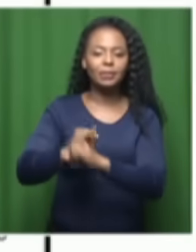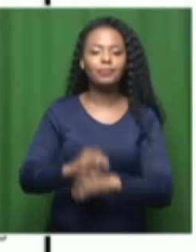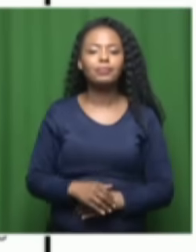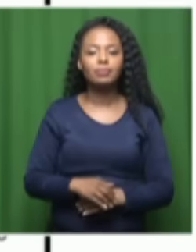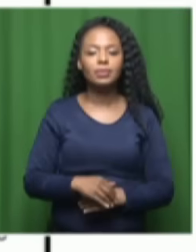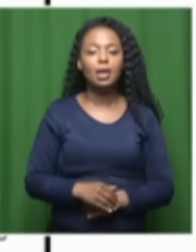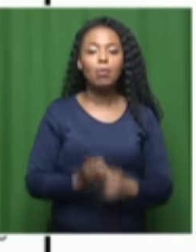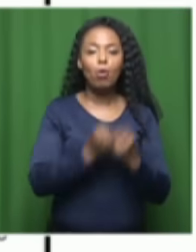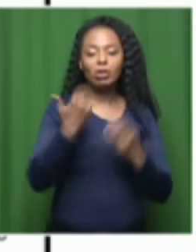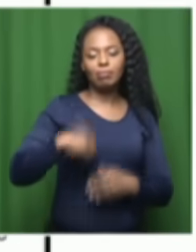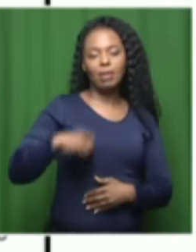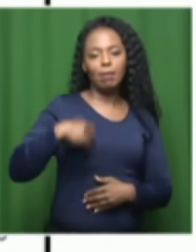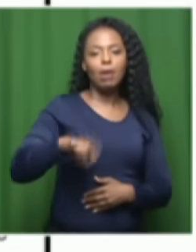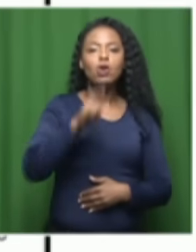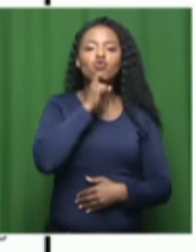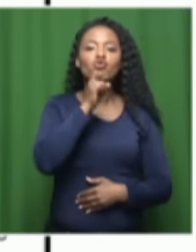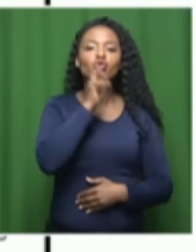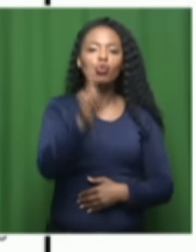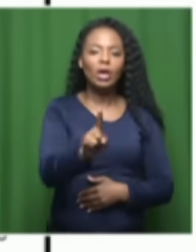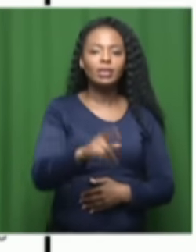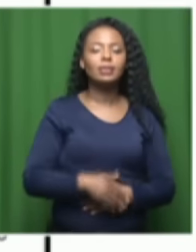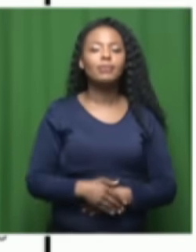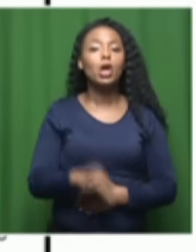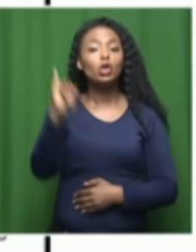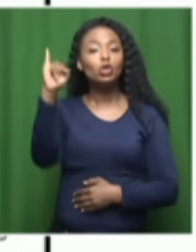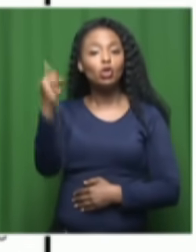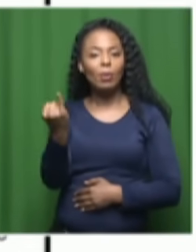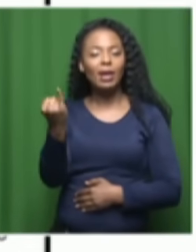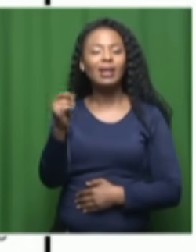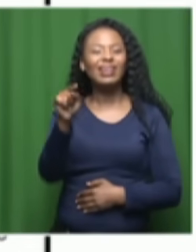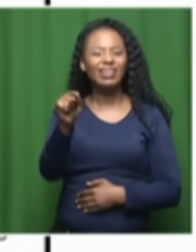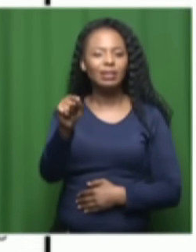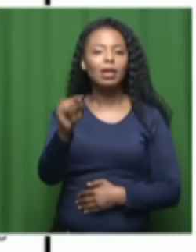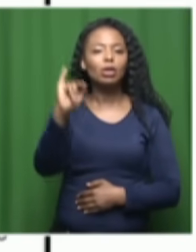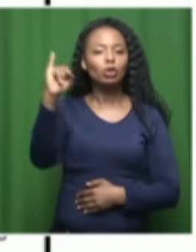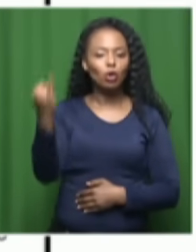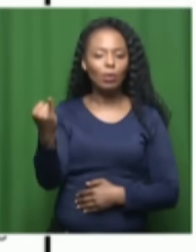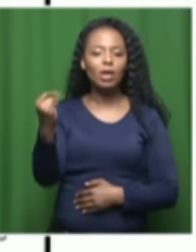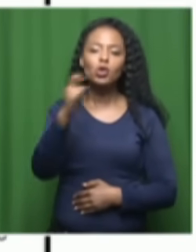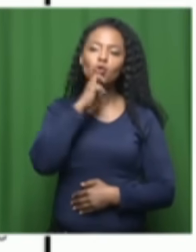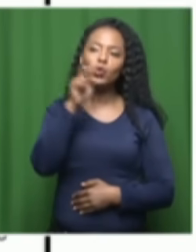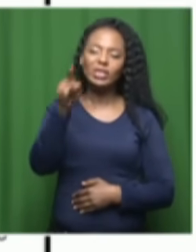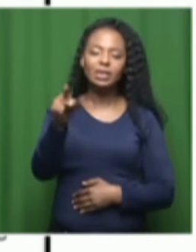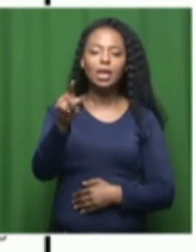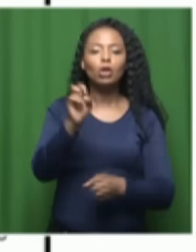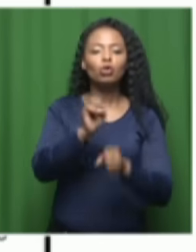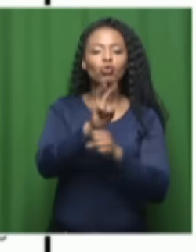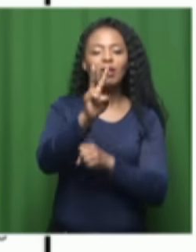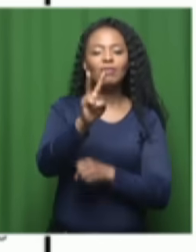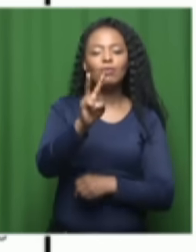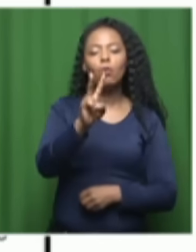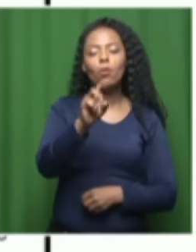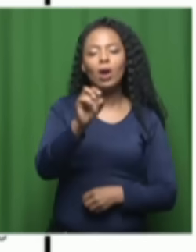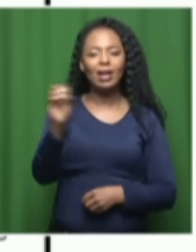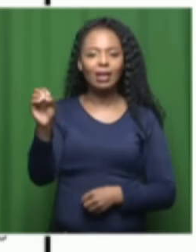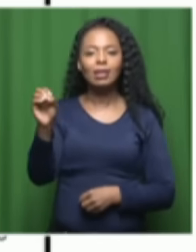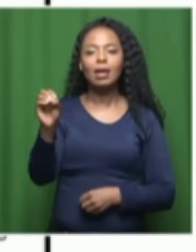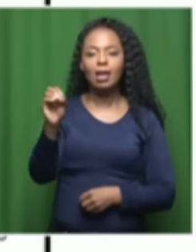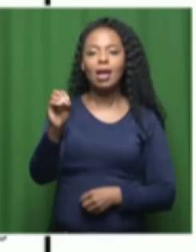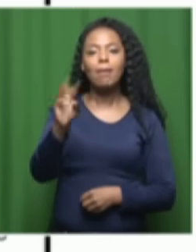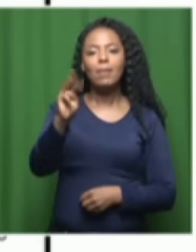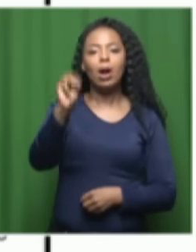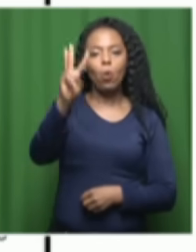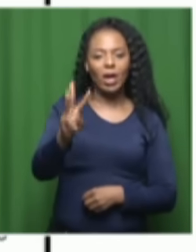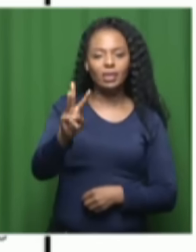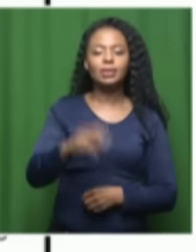metros use. So let's just focus on Joburg. That's the average that Joburg uses, about 1,200 megawatts. But it goes